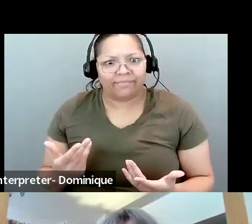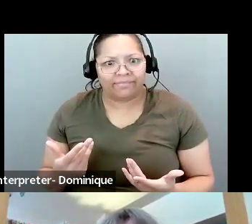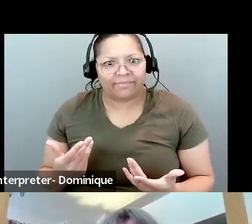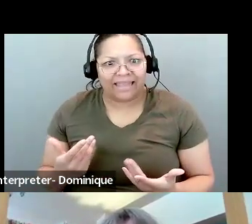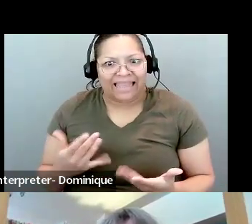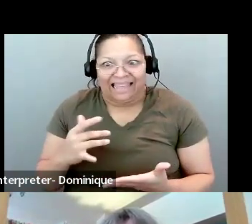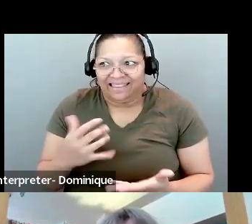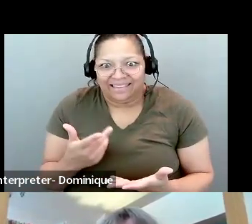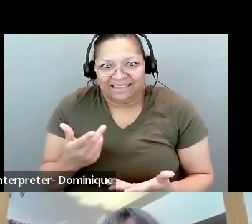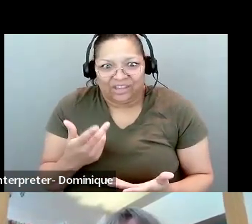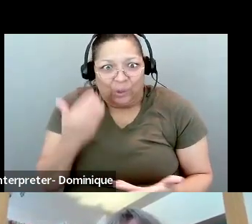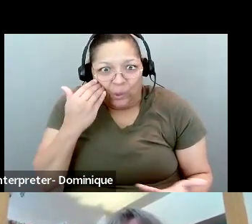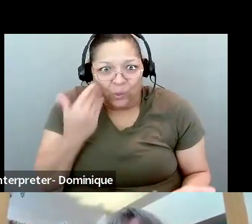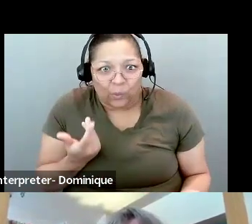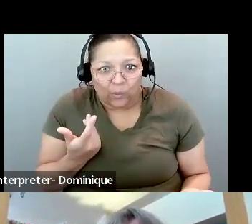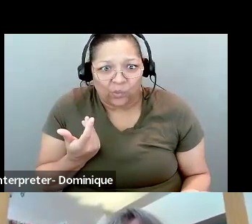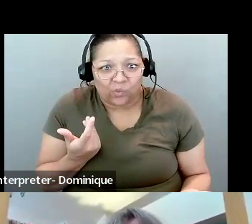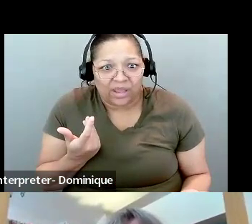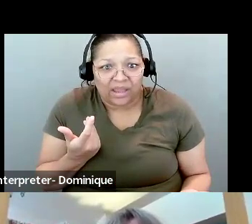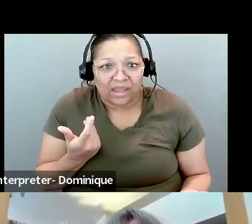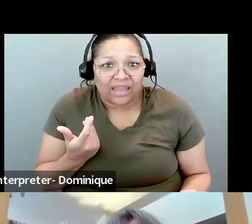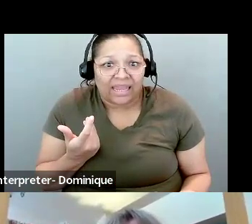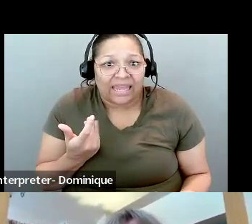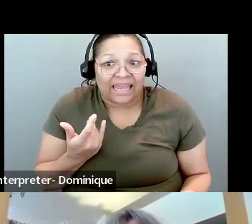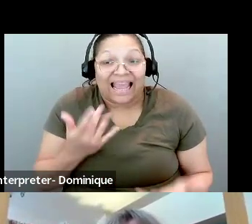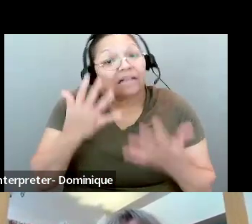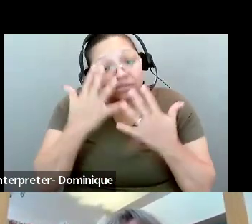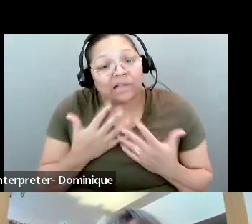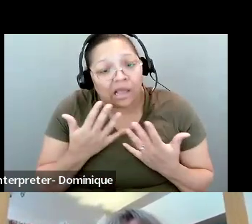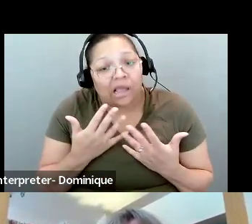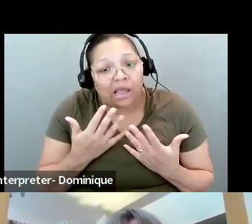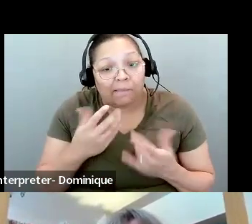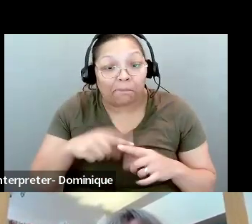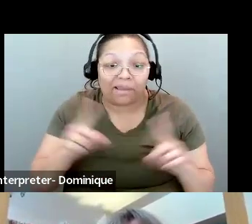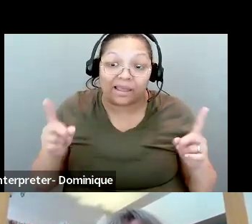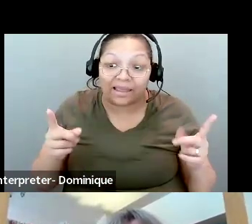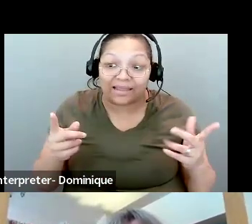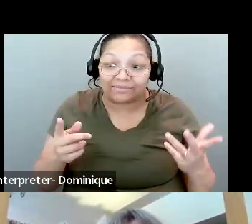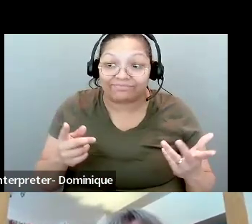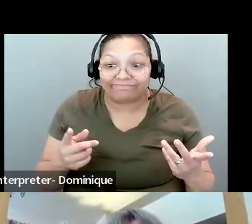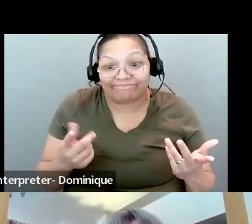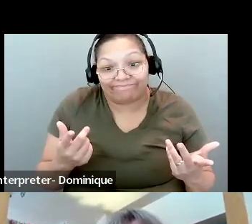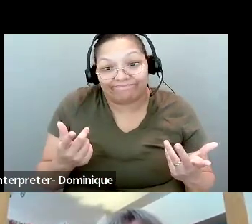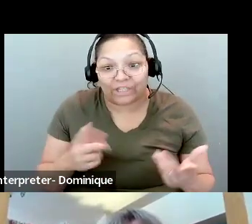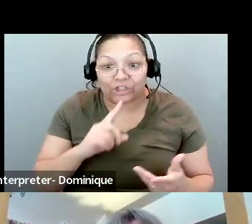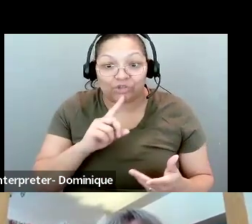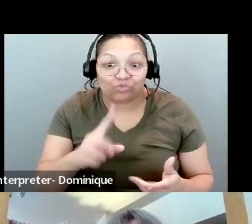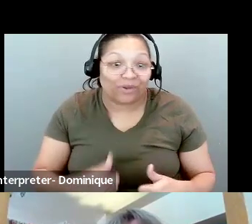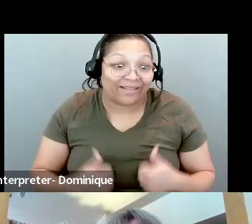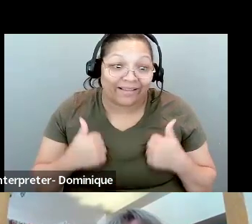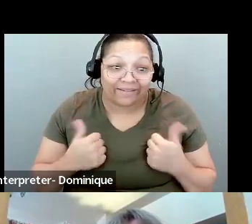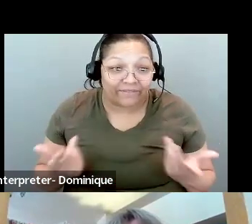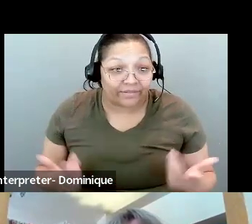something, it so it it's sad, but it is part of life.